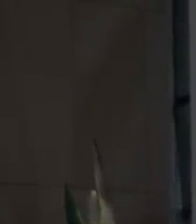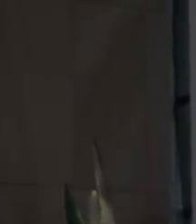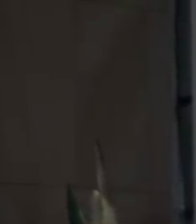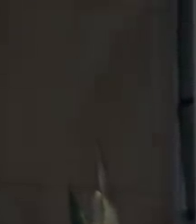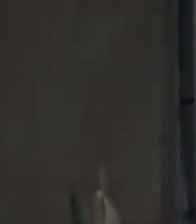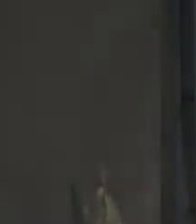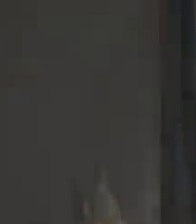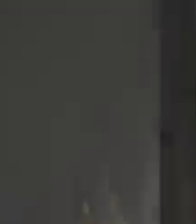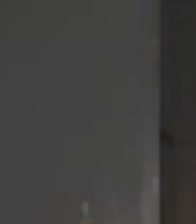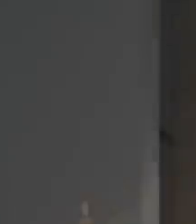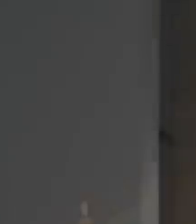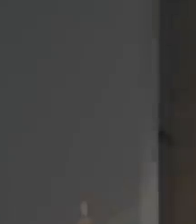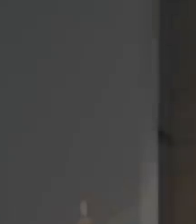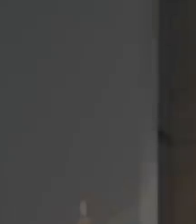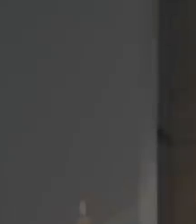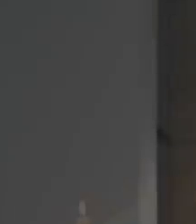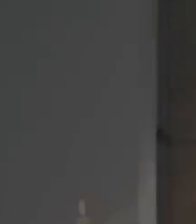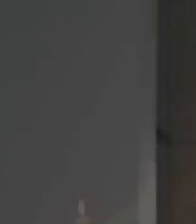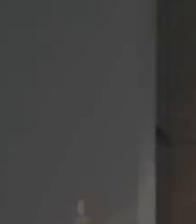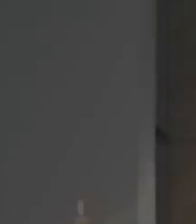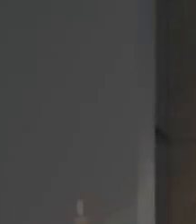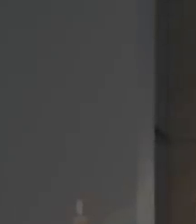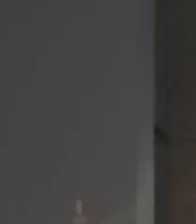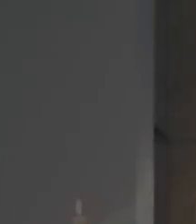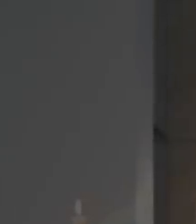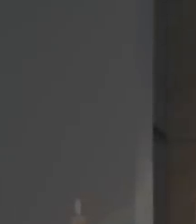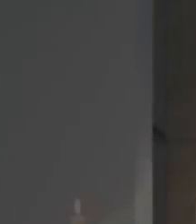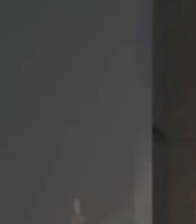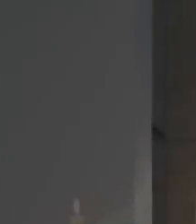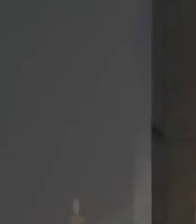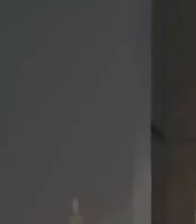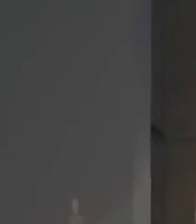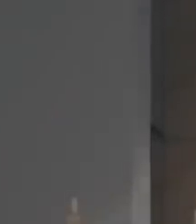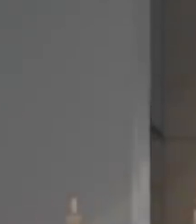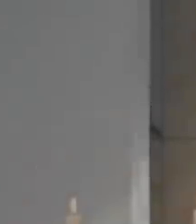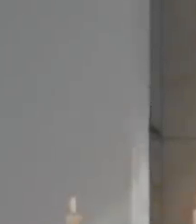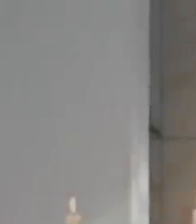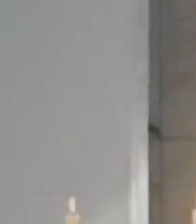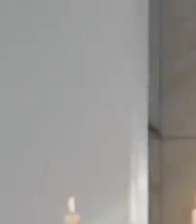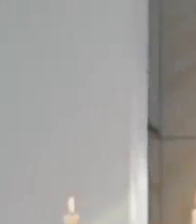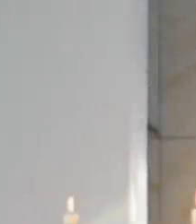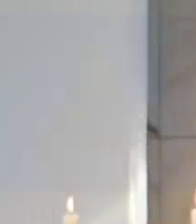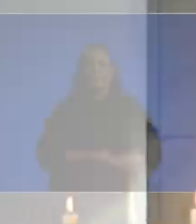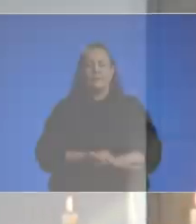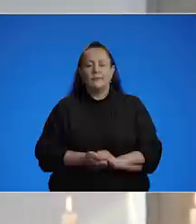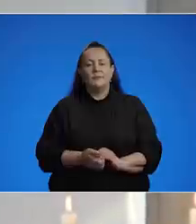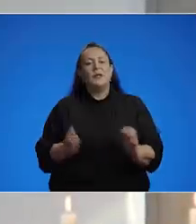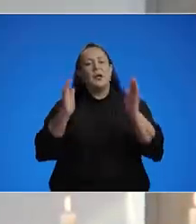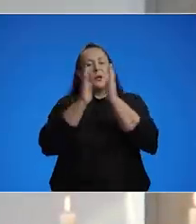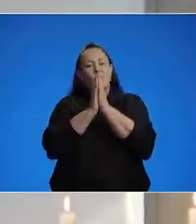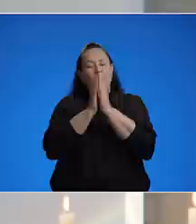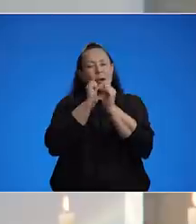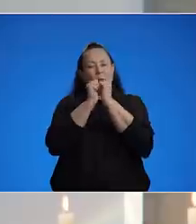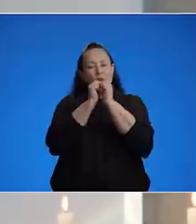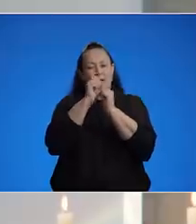us place our trust in God. Pray, my brothers and